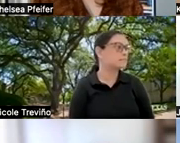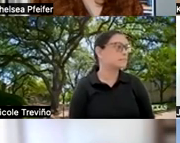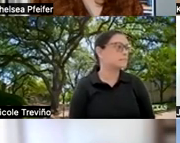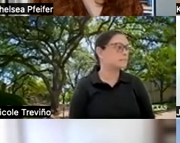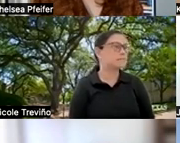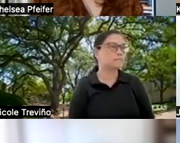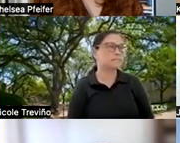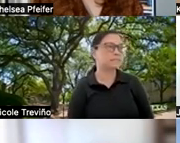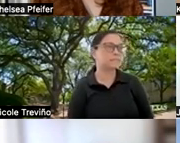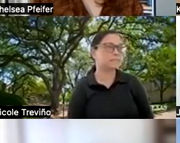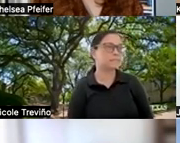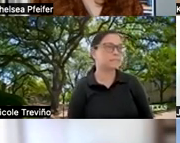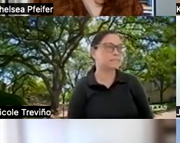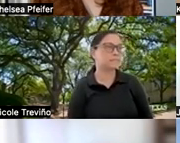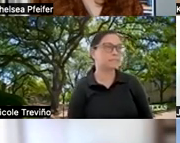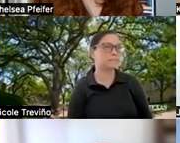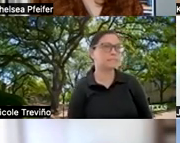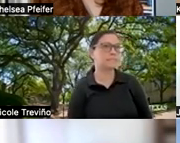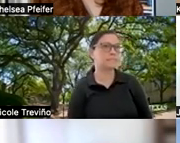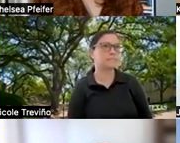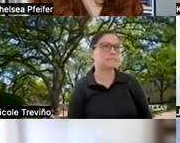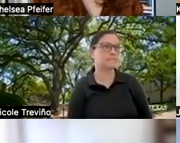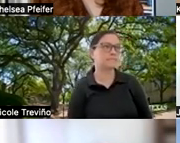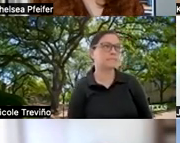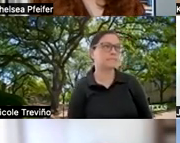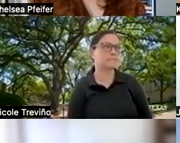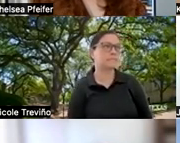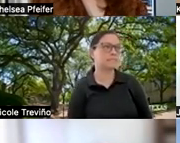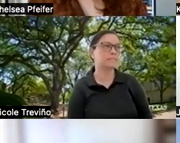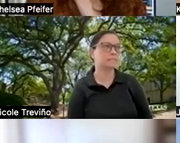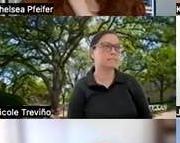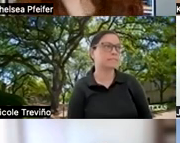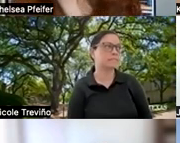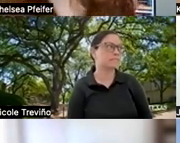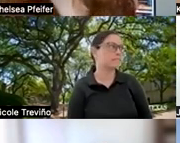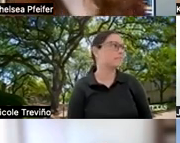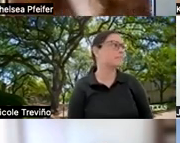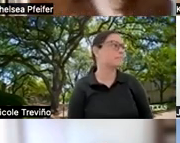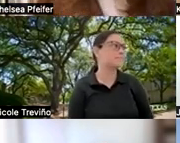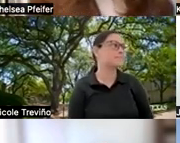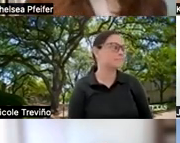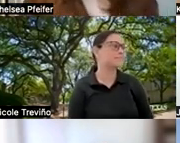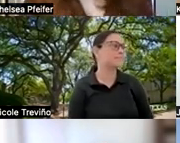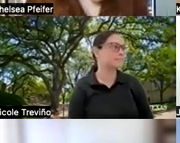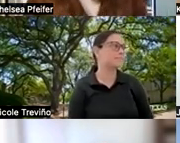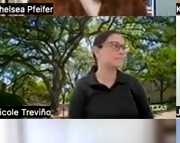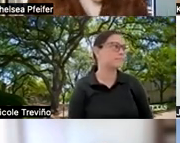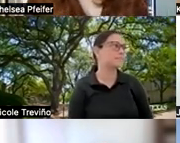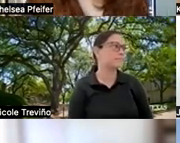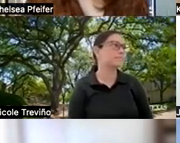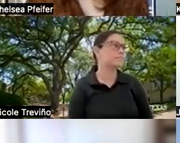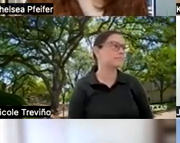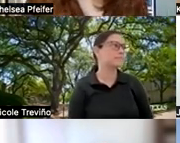Reagan. I just wanted to second what Kirsten said. There's so much on here about the parents and the families. Yeah, for